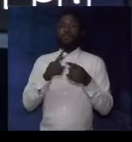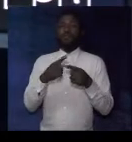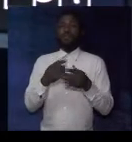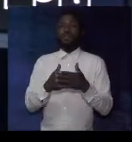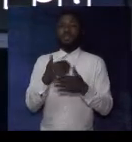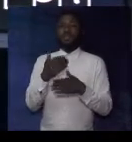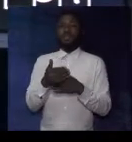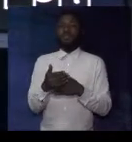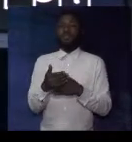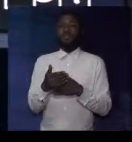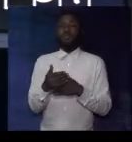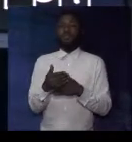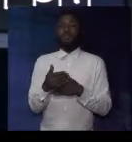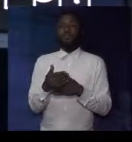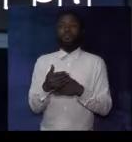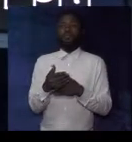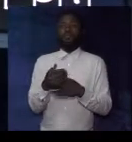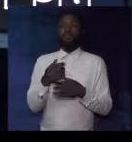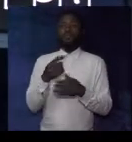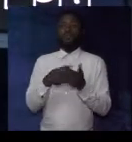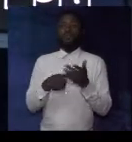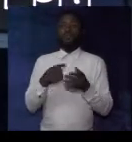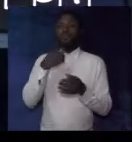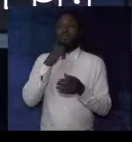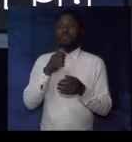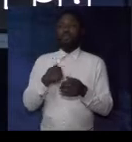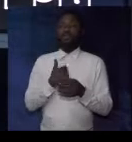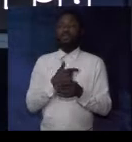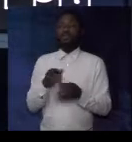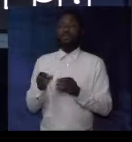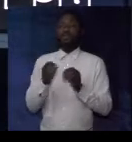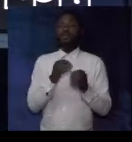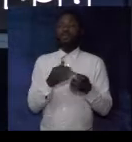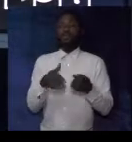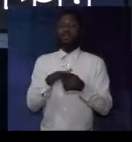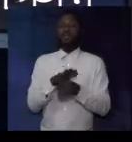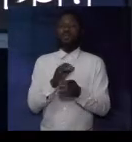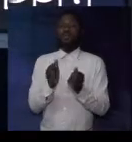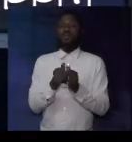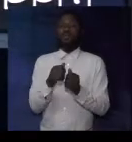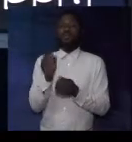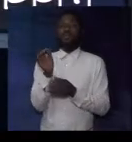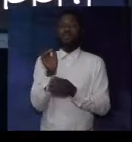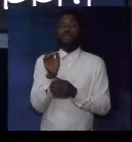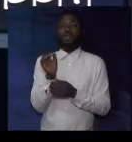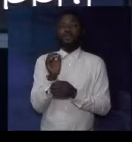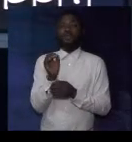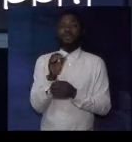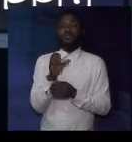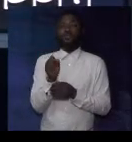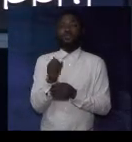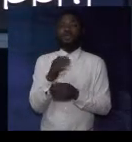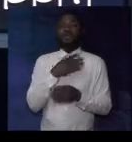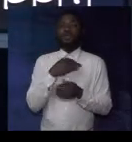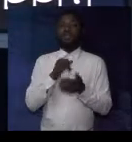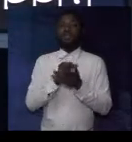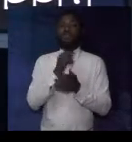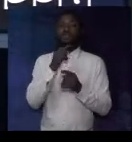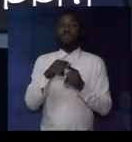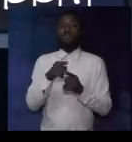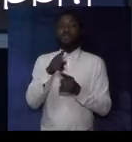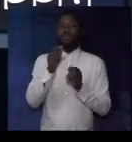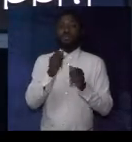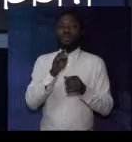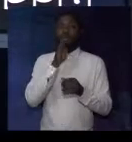next. But now that there's a blank space, you must put something there. So what must we put there? We must fill all the empty spaces with